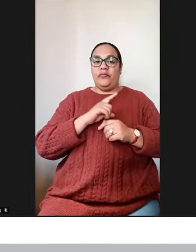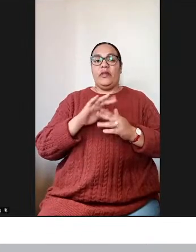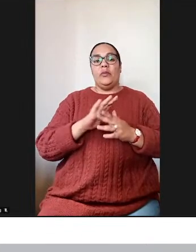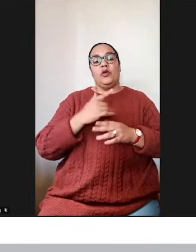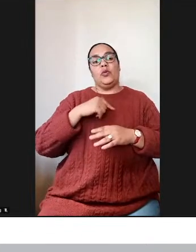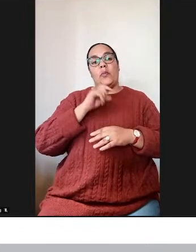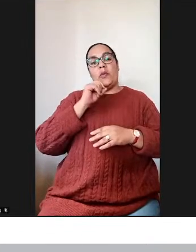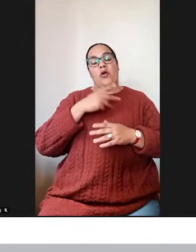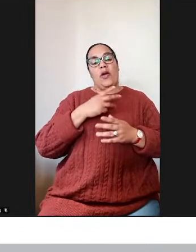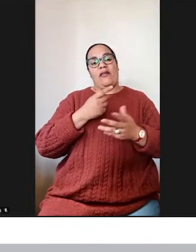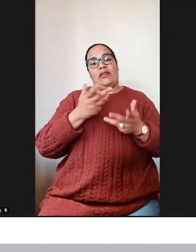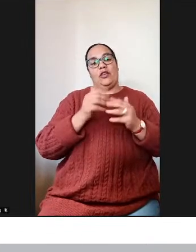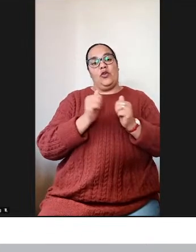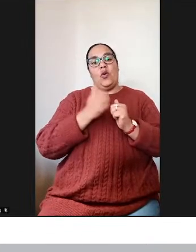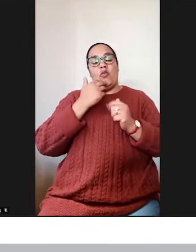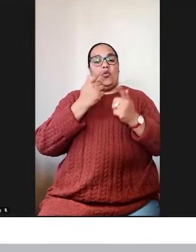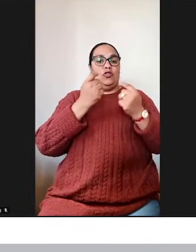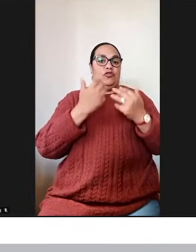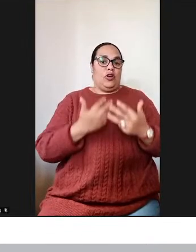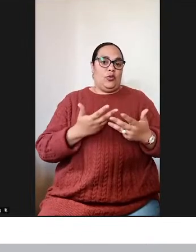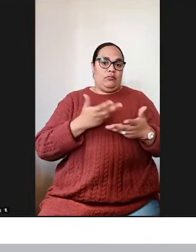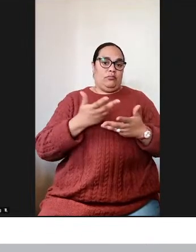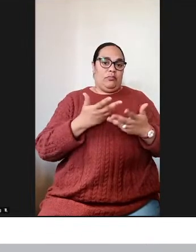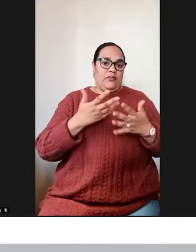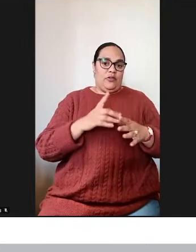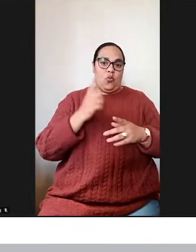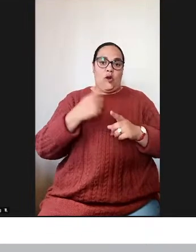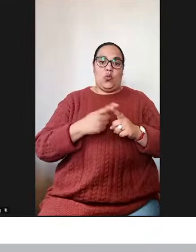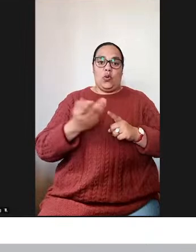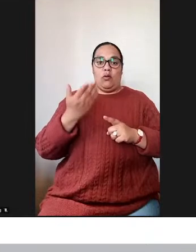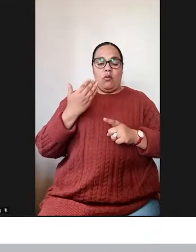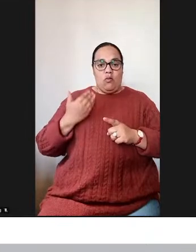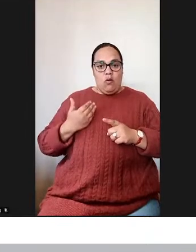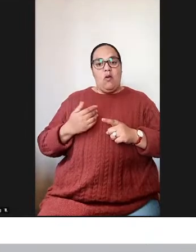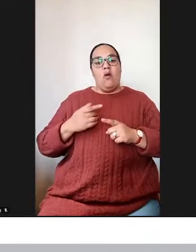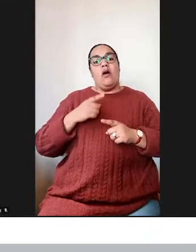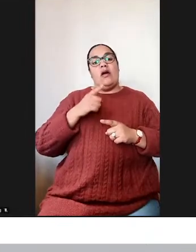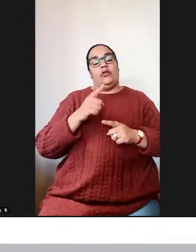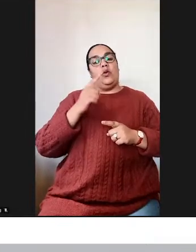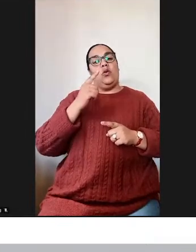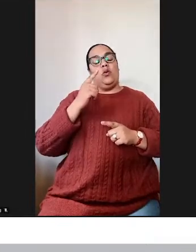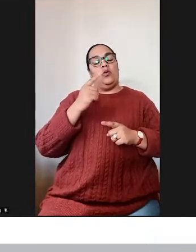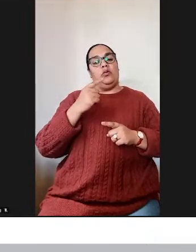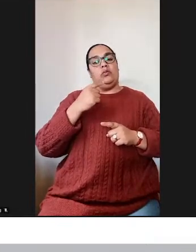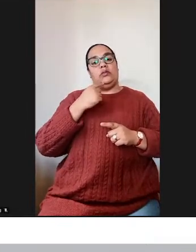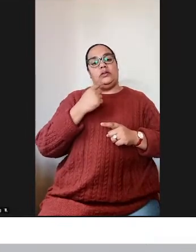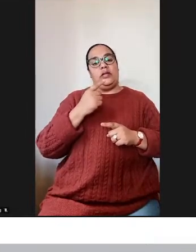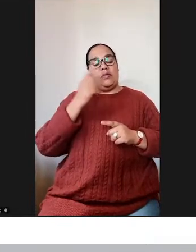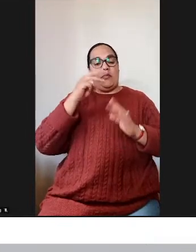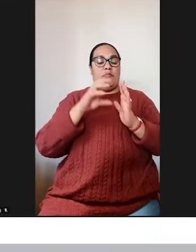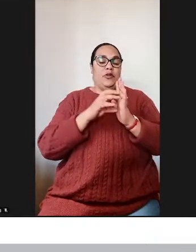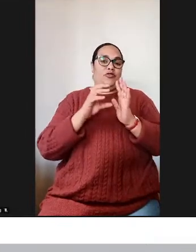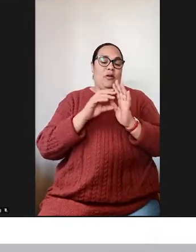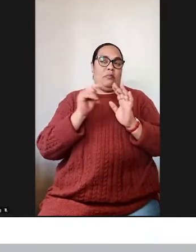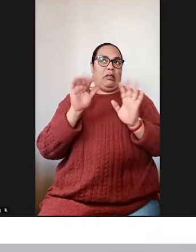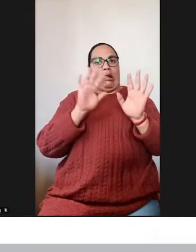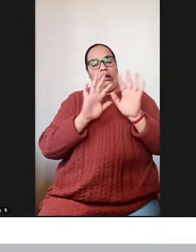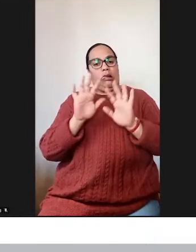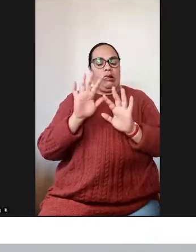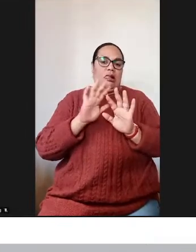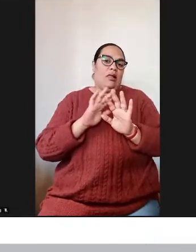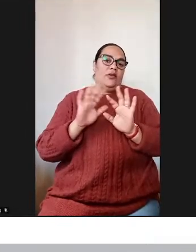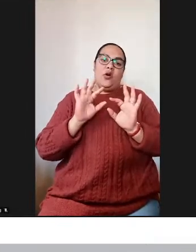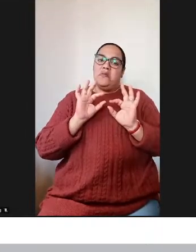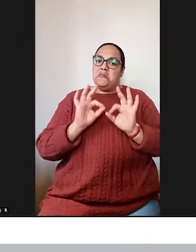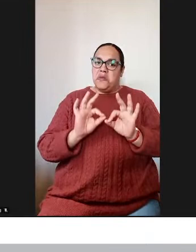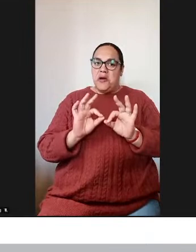an engagement with Treasury, I think about a week ago, and the picture does look a bit bleak in